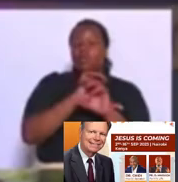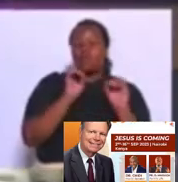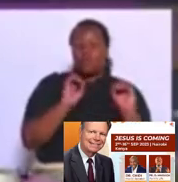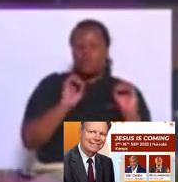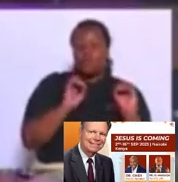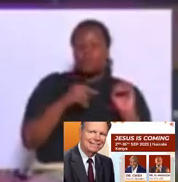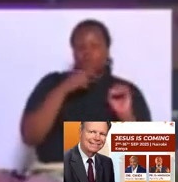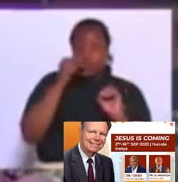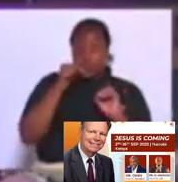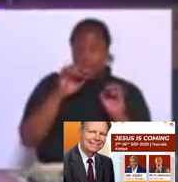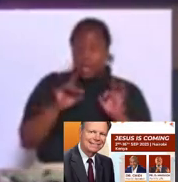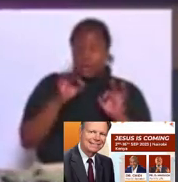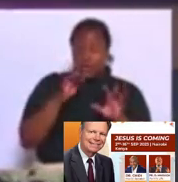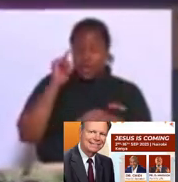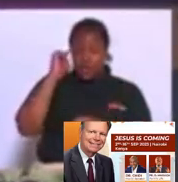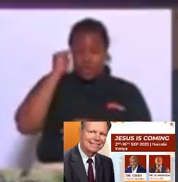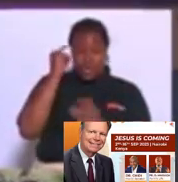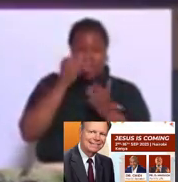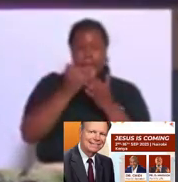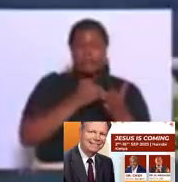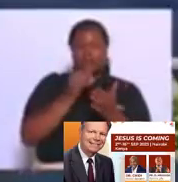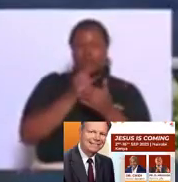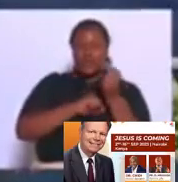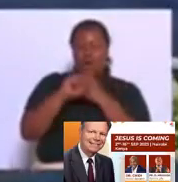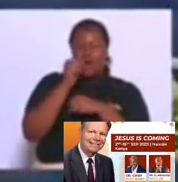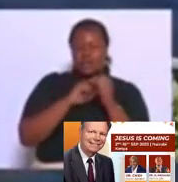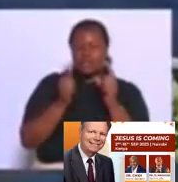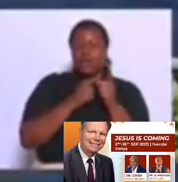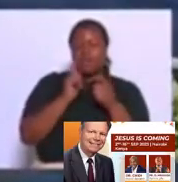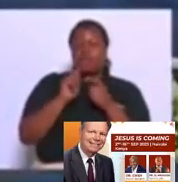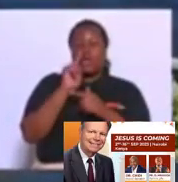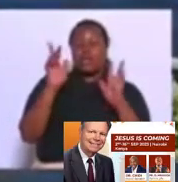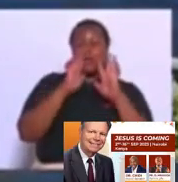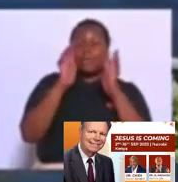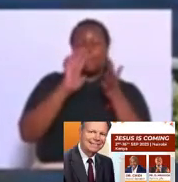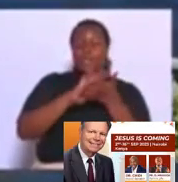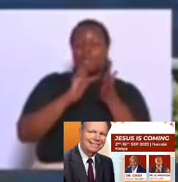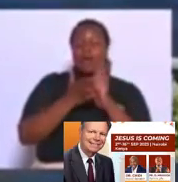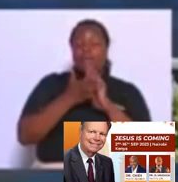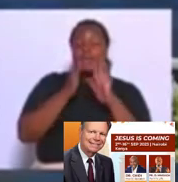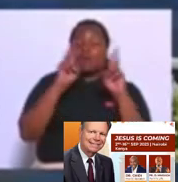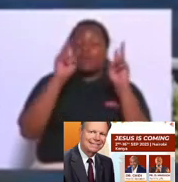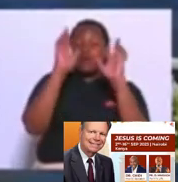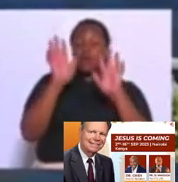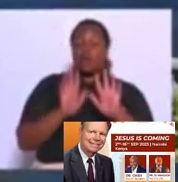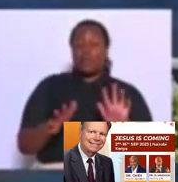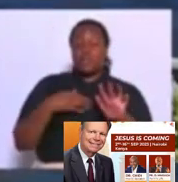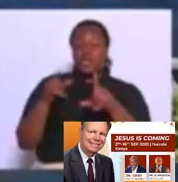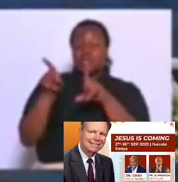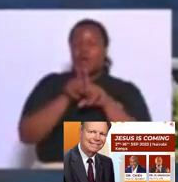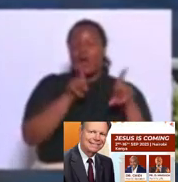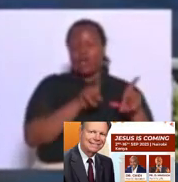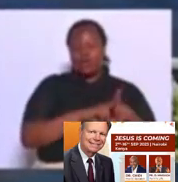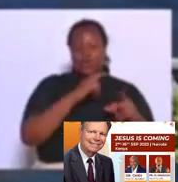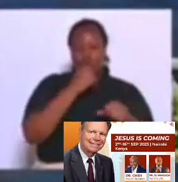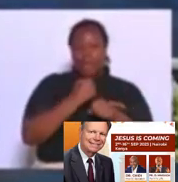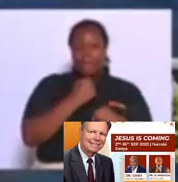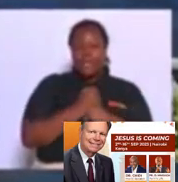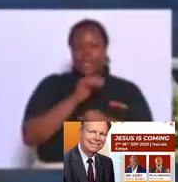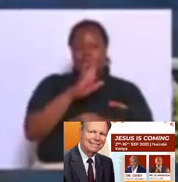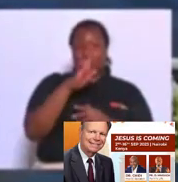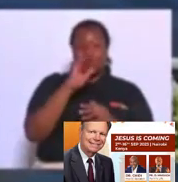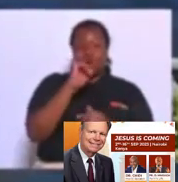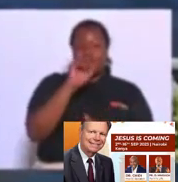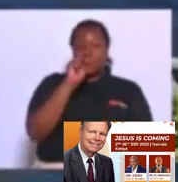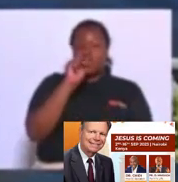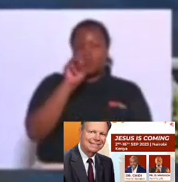we think before we act, that is so important. And that will also stimulate our immune